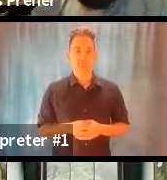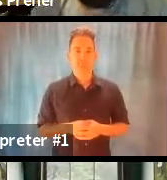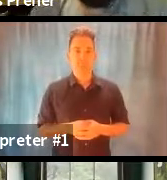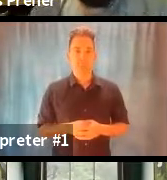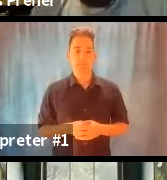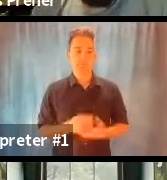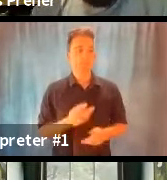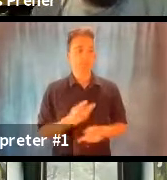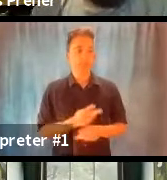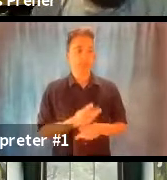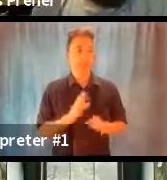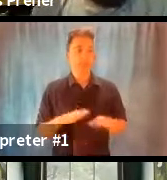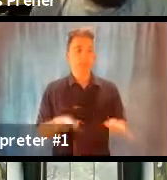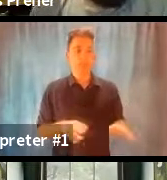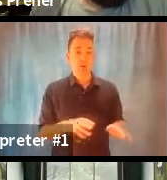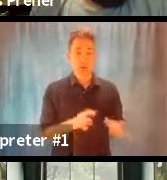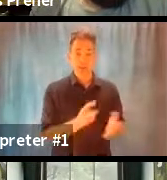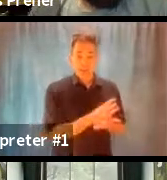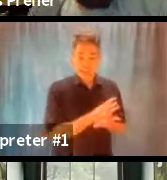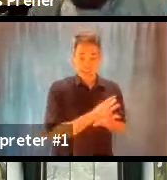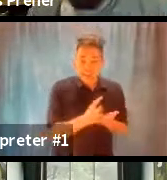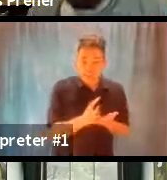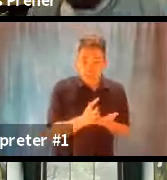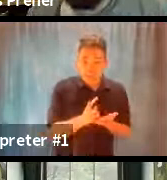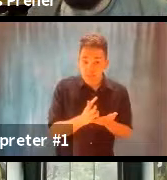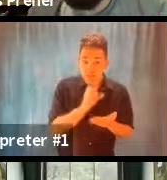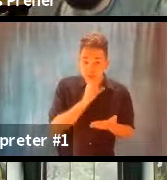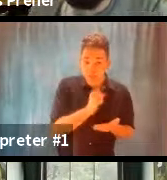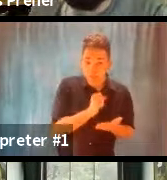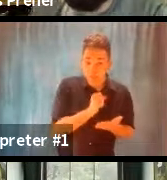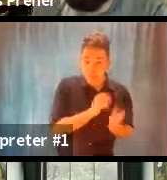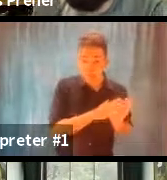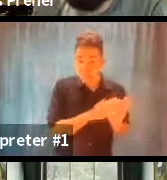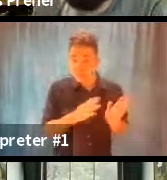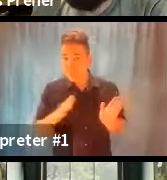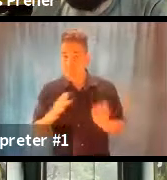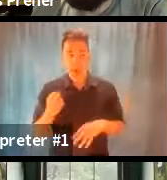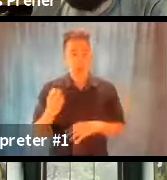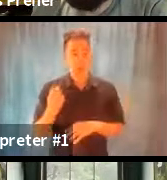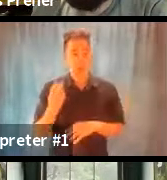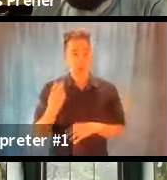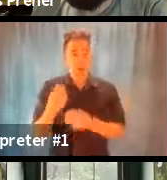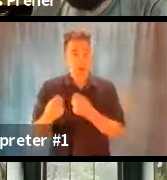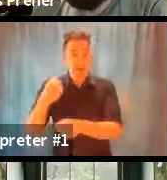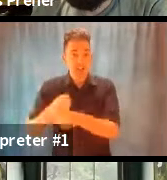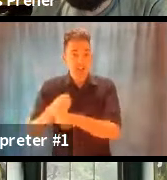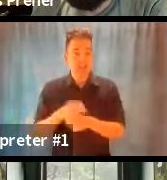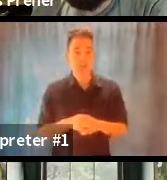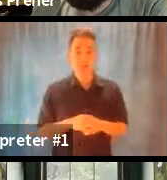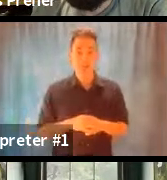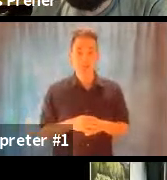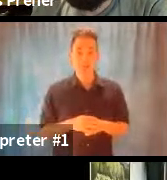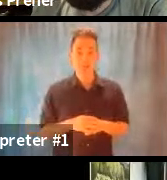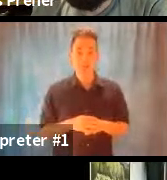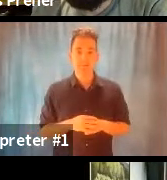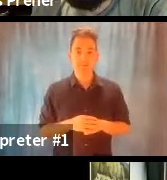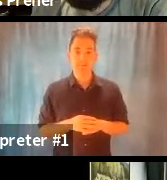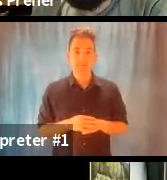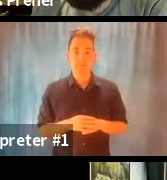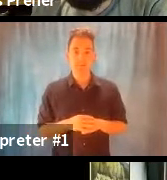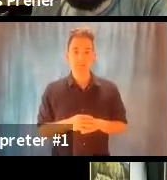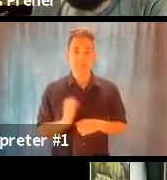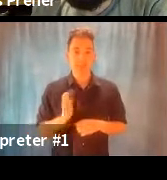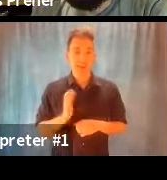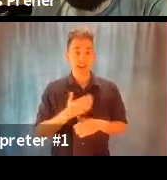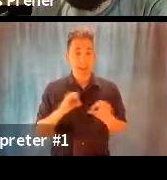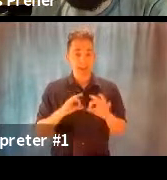to 12 years old. Our population is largely made up of families of